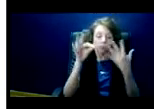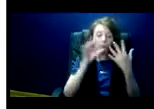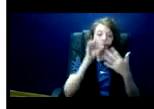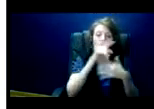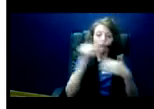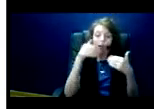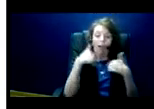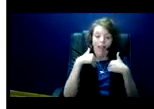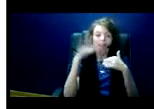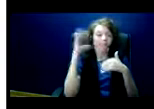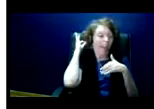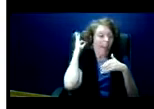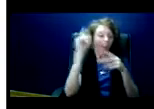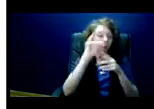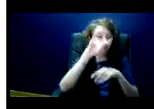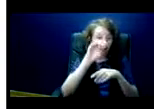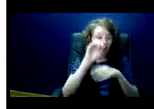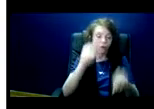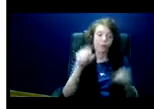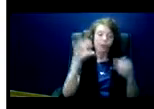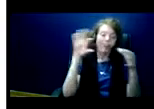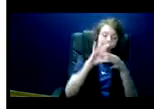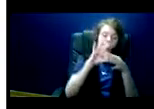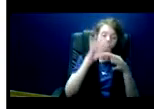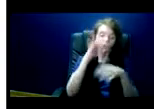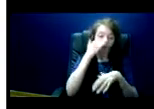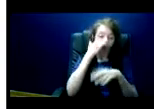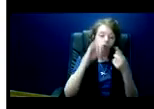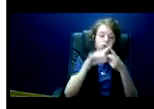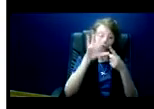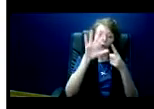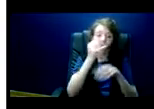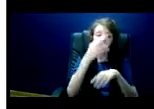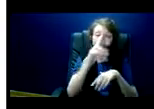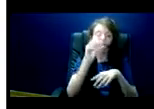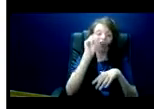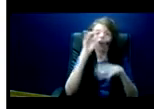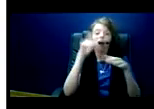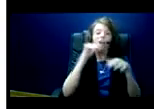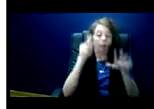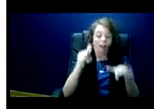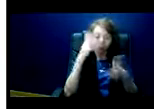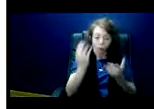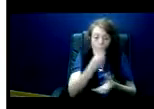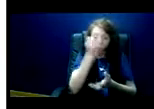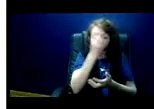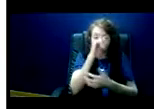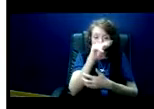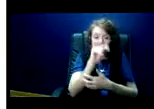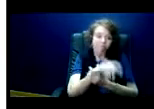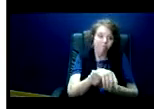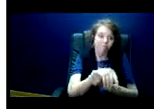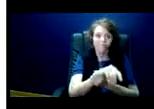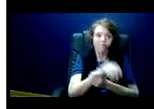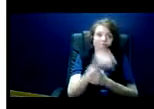Another option is if you have like a hair tie or something, you could attach your phone to your hand, and that way I don't really have to hold